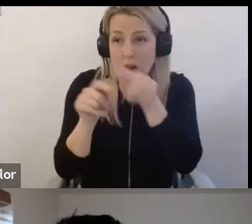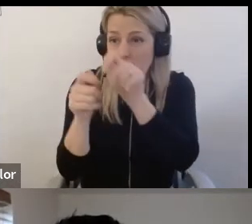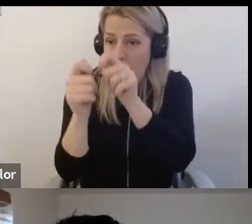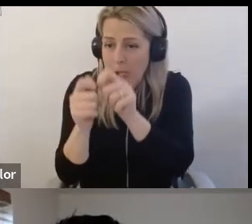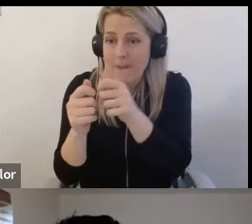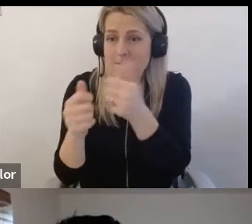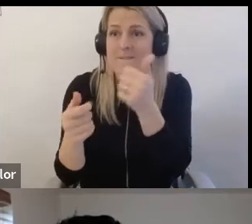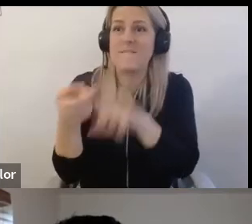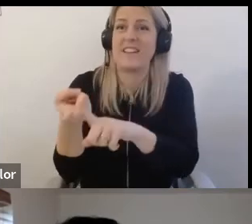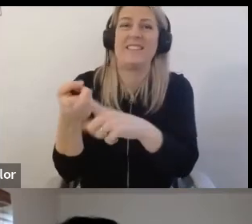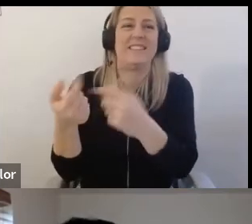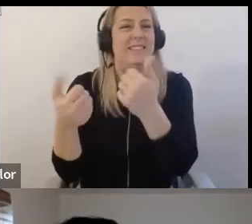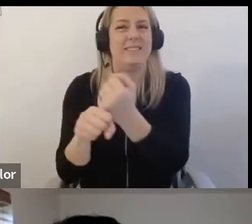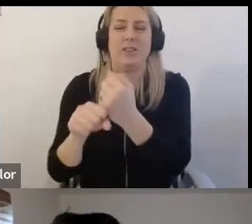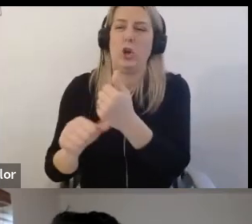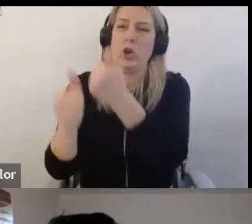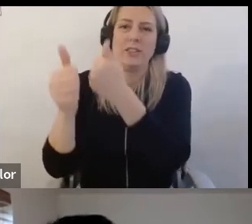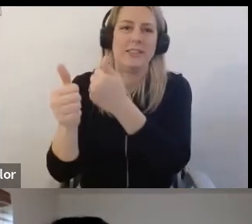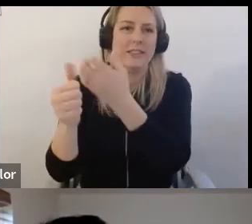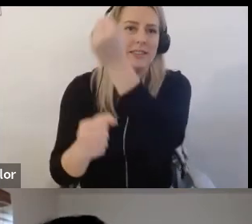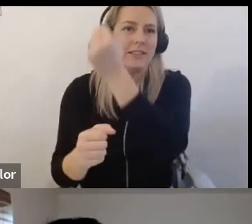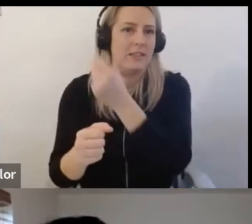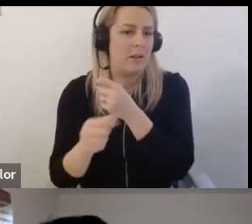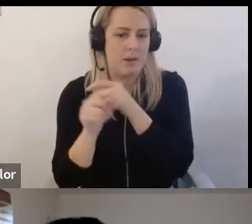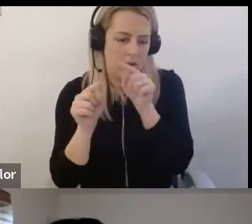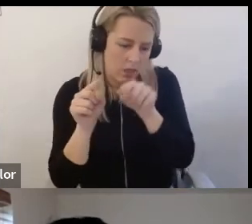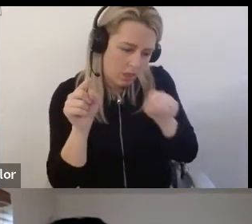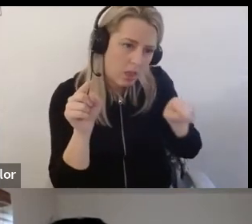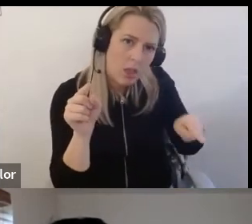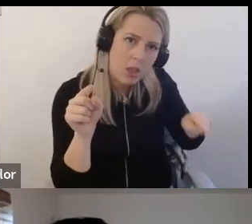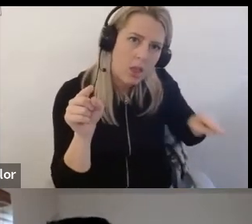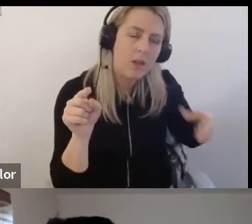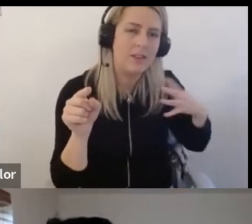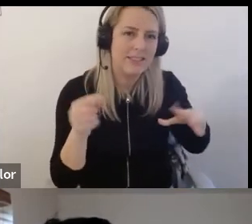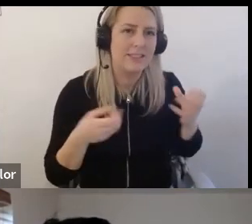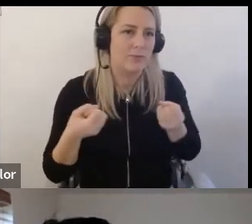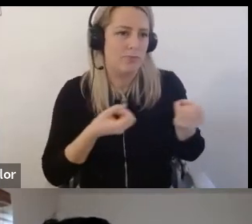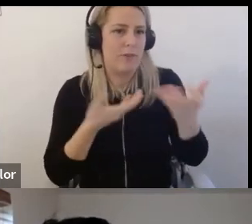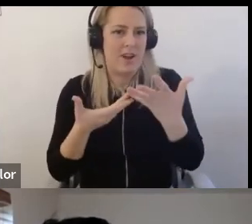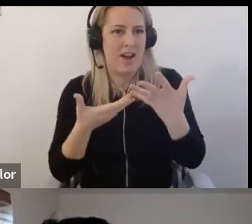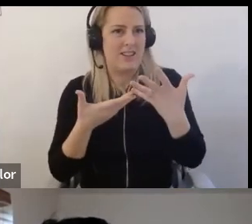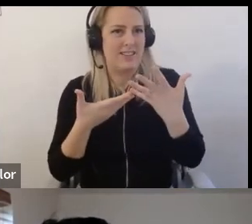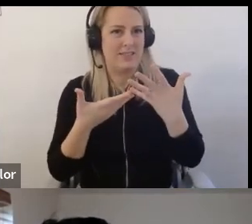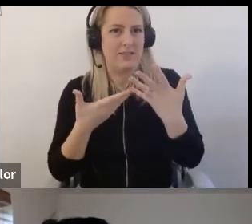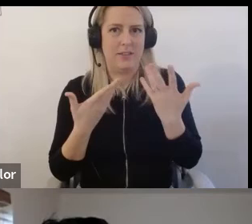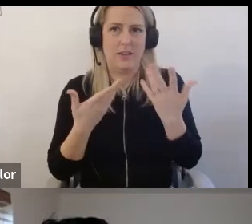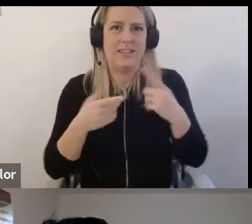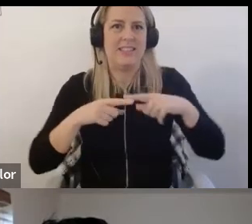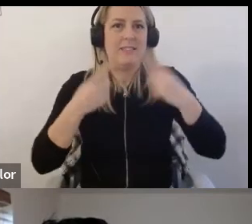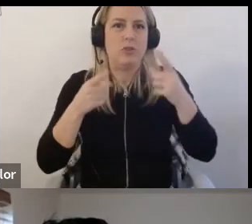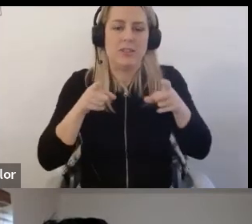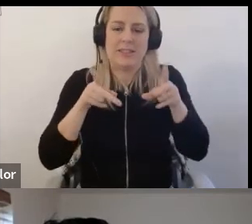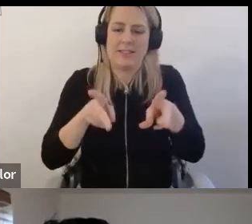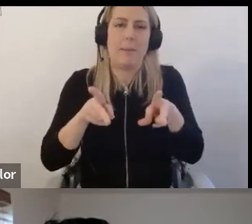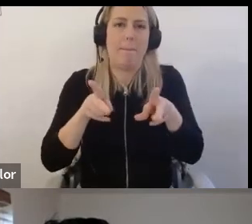not going to result in actual lasting sustainable change until we actually have a more systematic approach